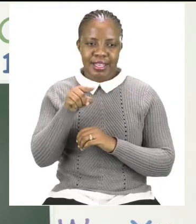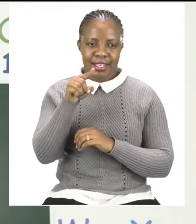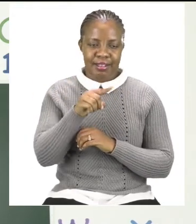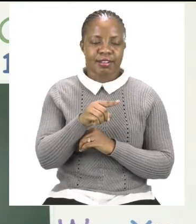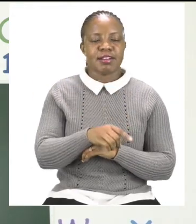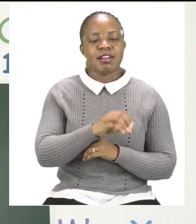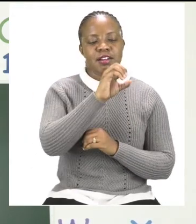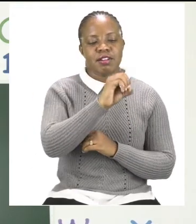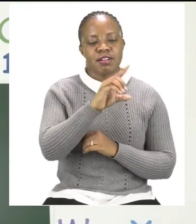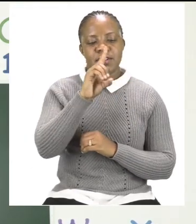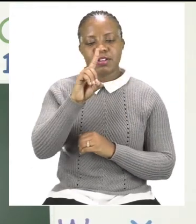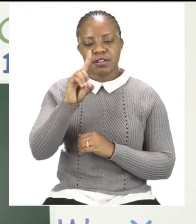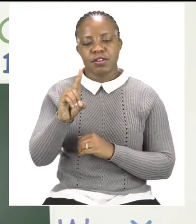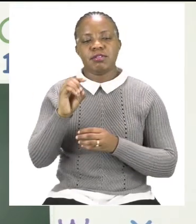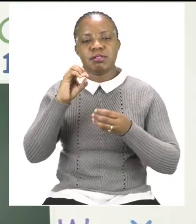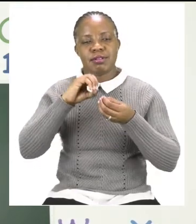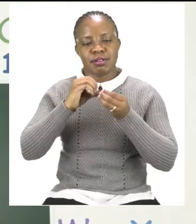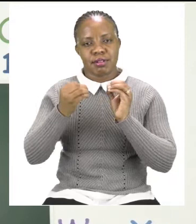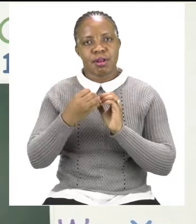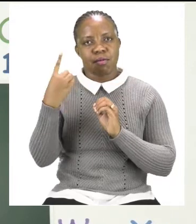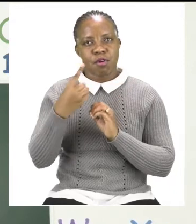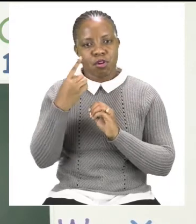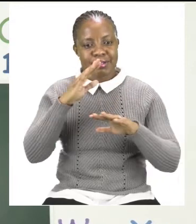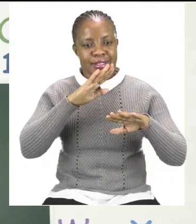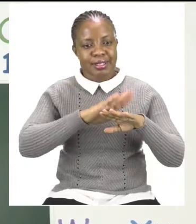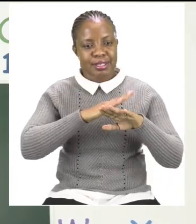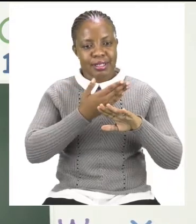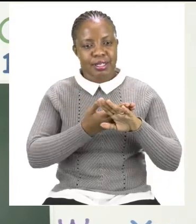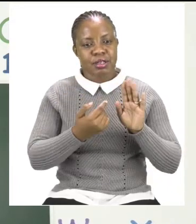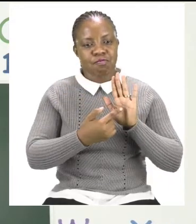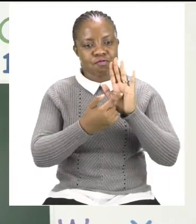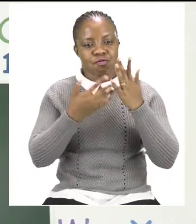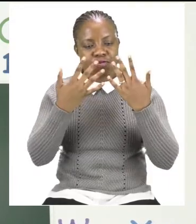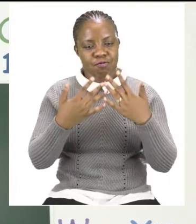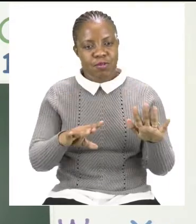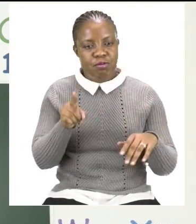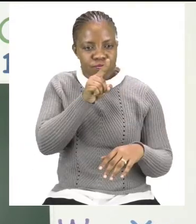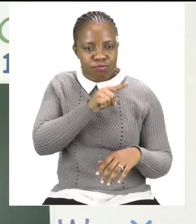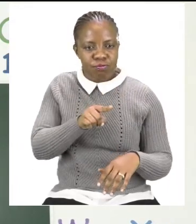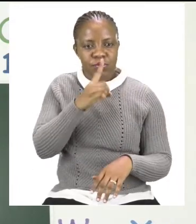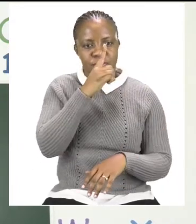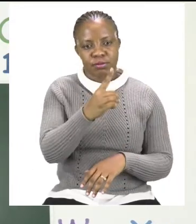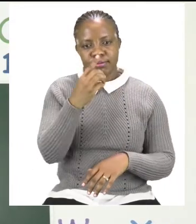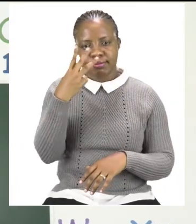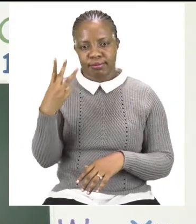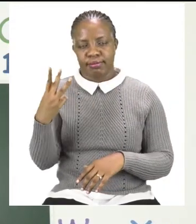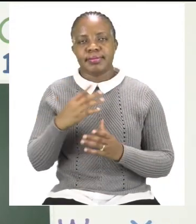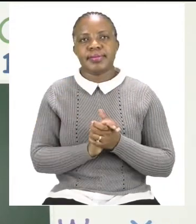number 13. Now, before you do that one, let us